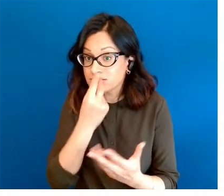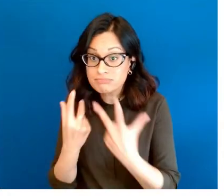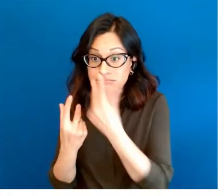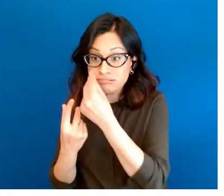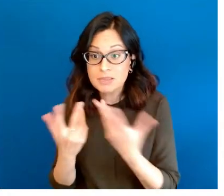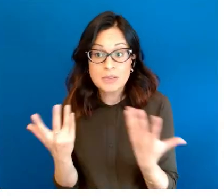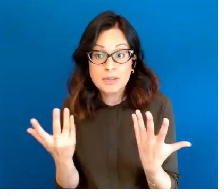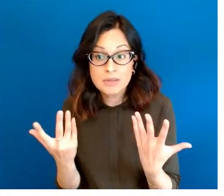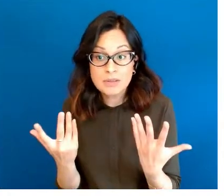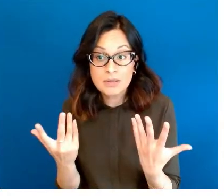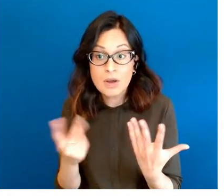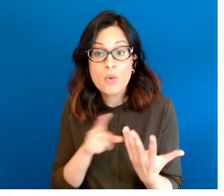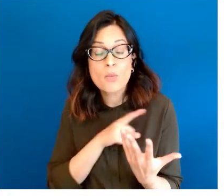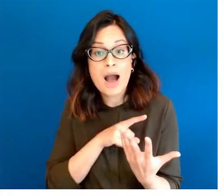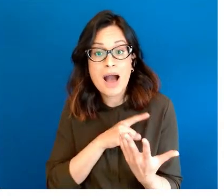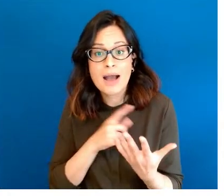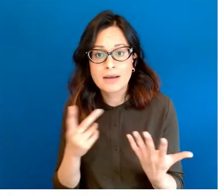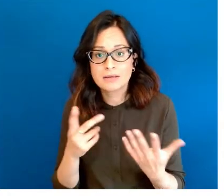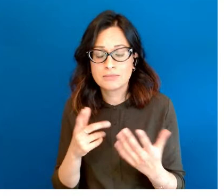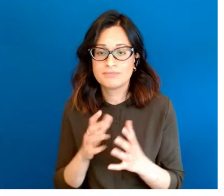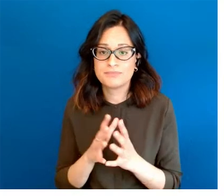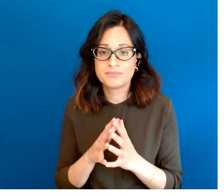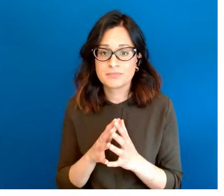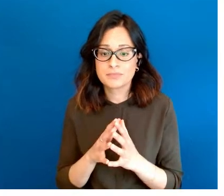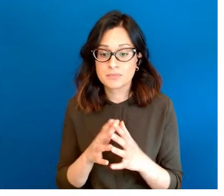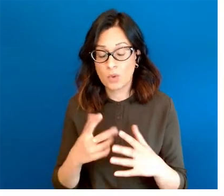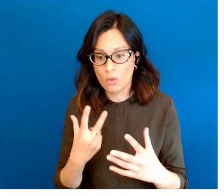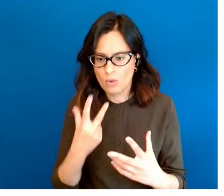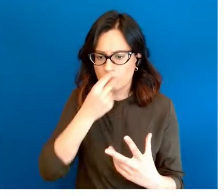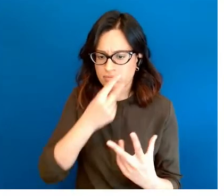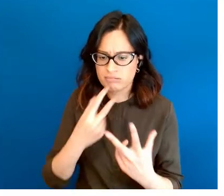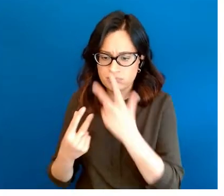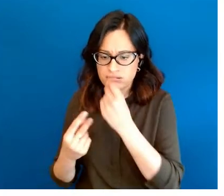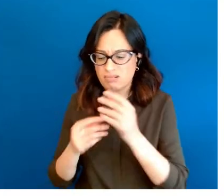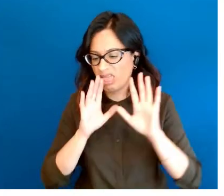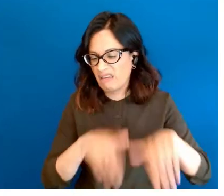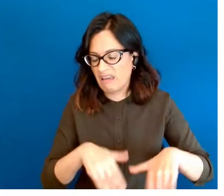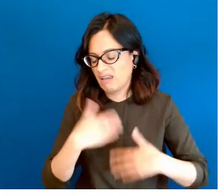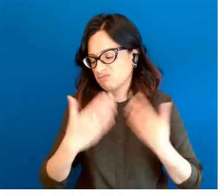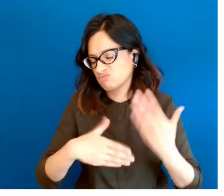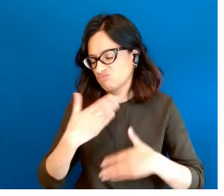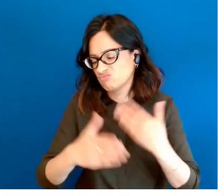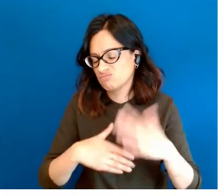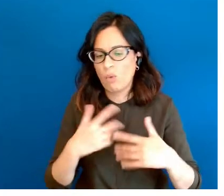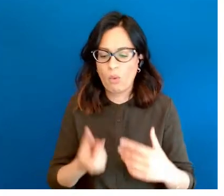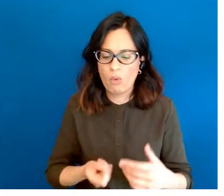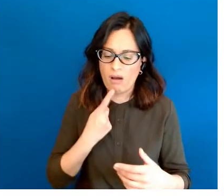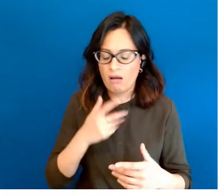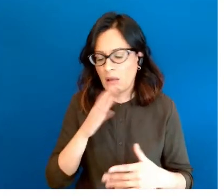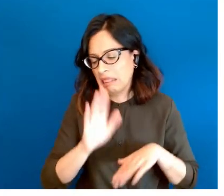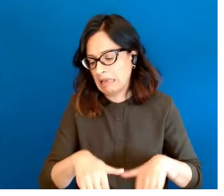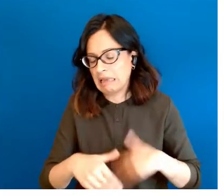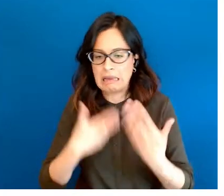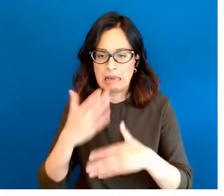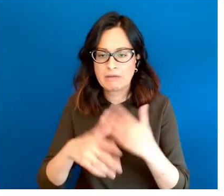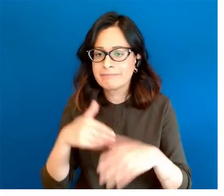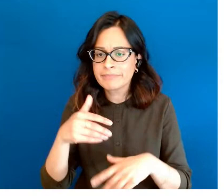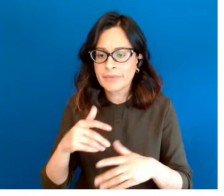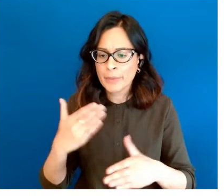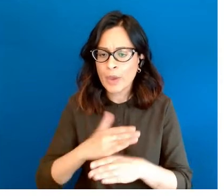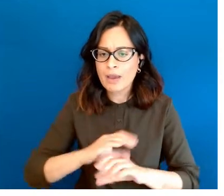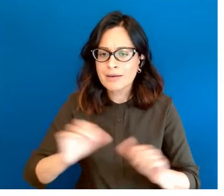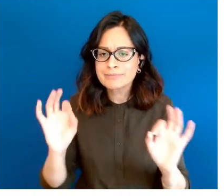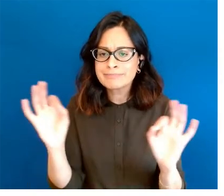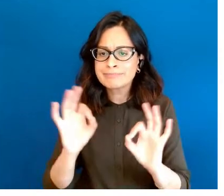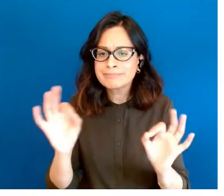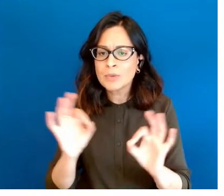you lose the protective effect of either the antihistamine or the topical nasal steroid if you're not using